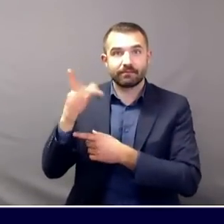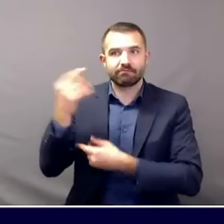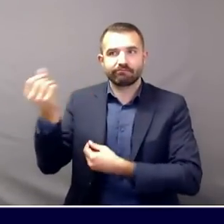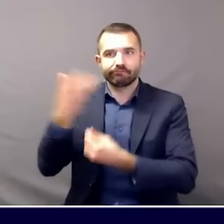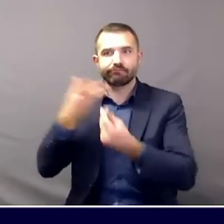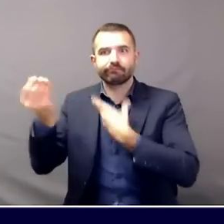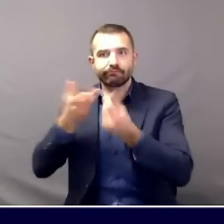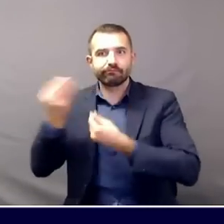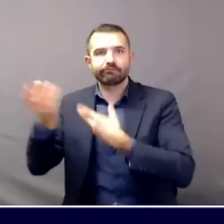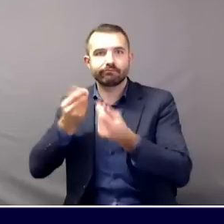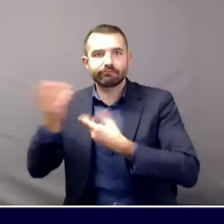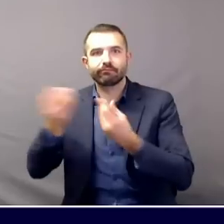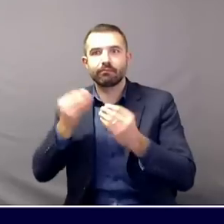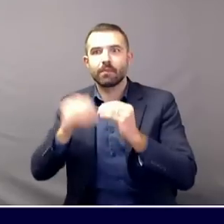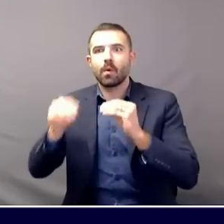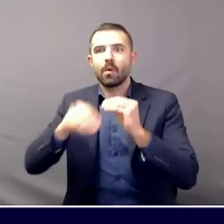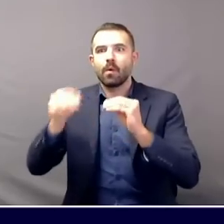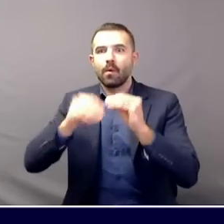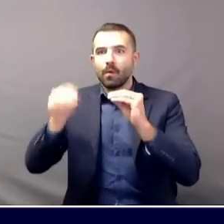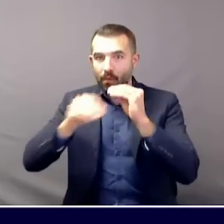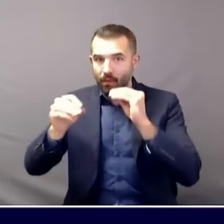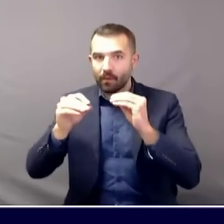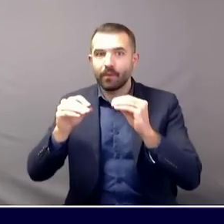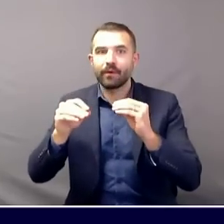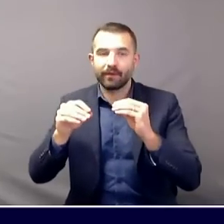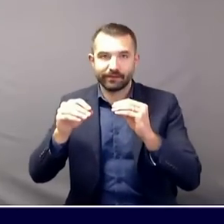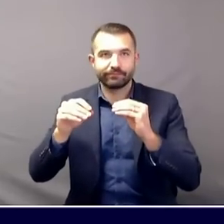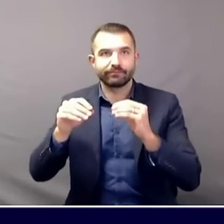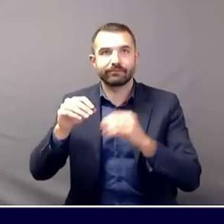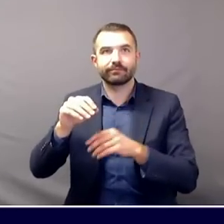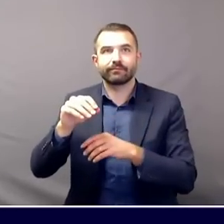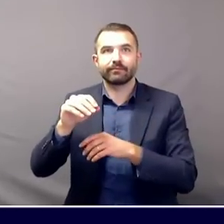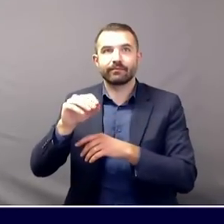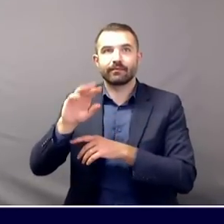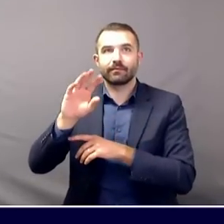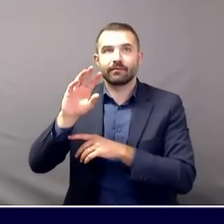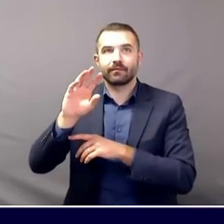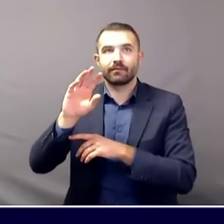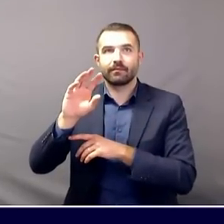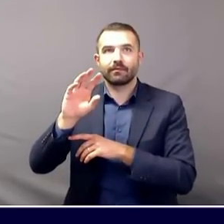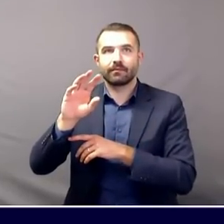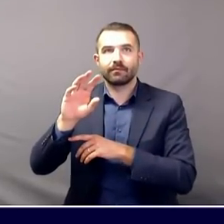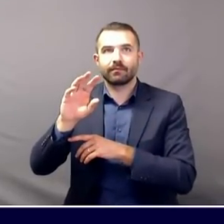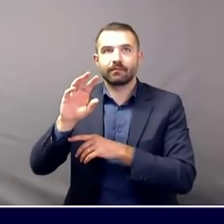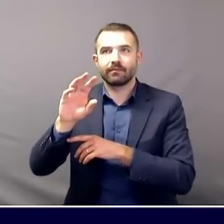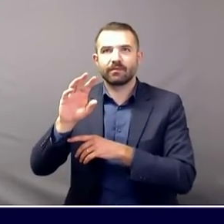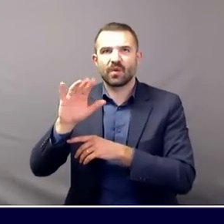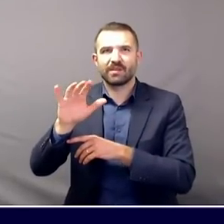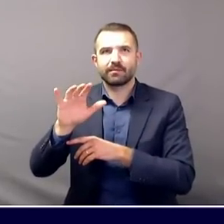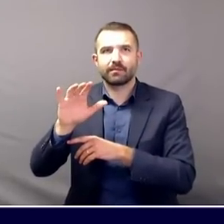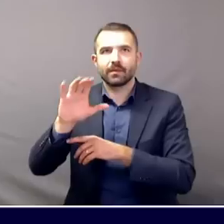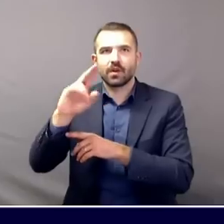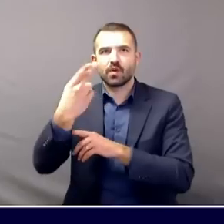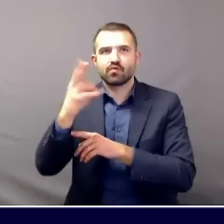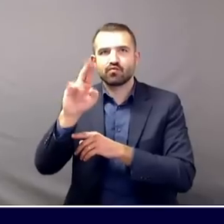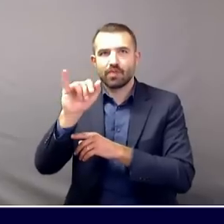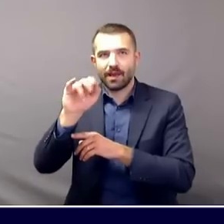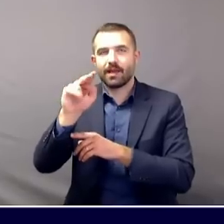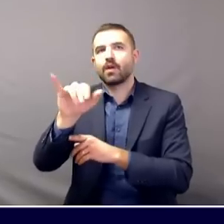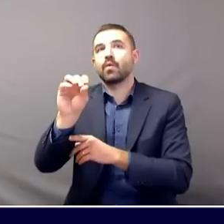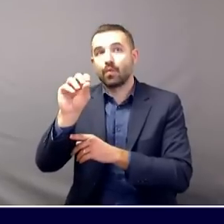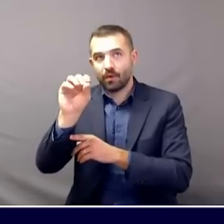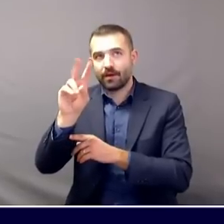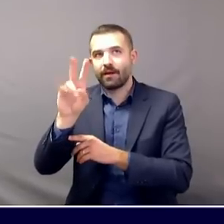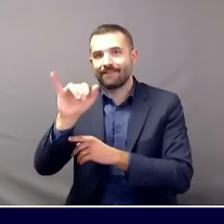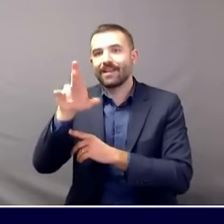increasing number of cases of rhinovirus. Rhinovirus is an everyday virus that causes what you and I know